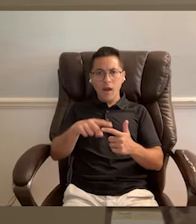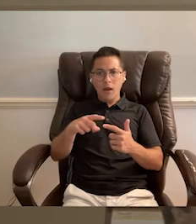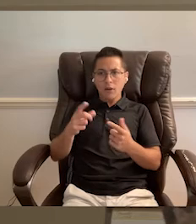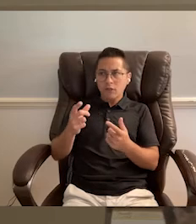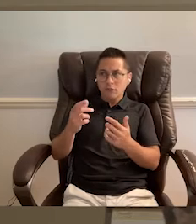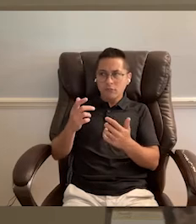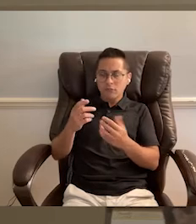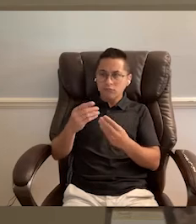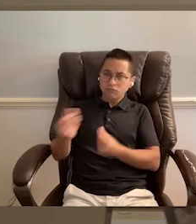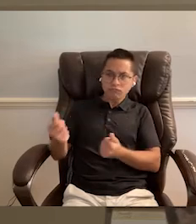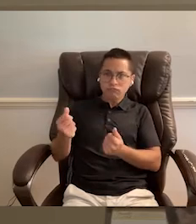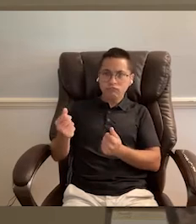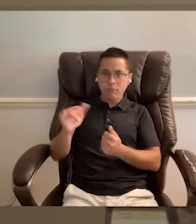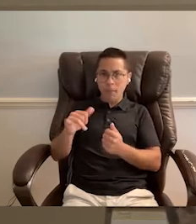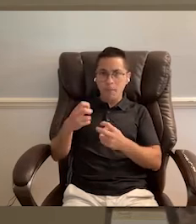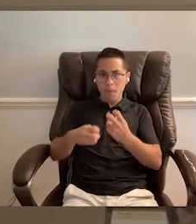Fireworks,